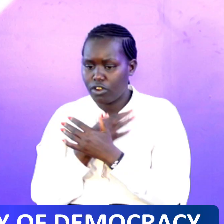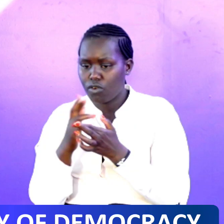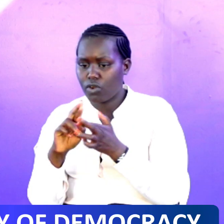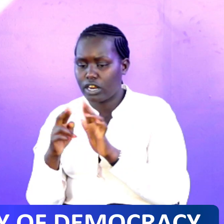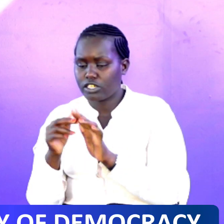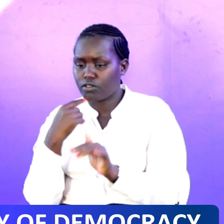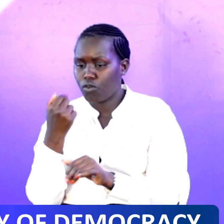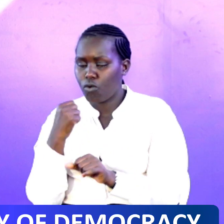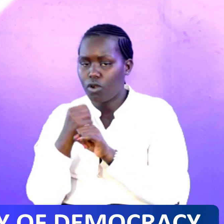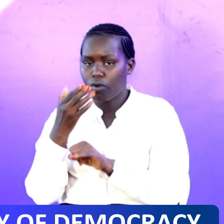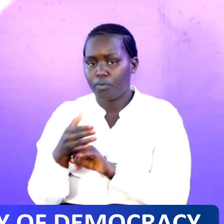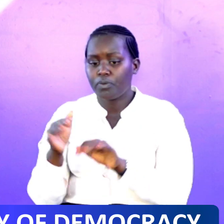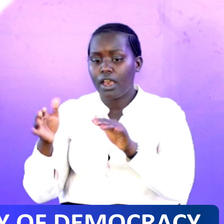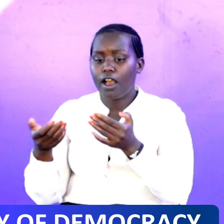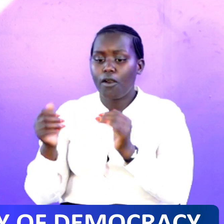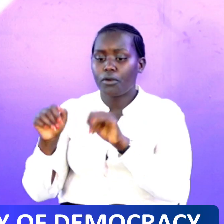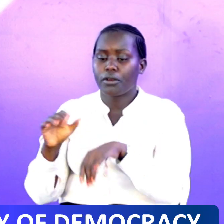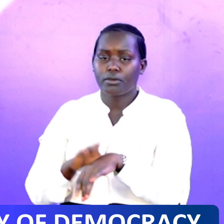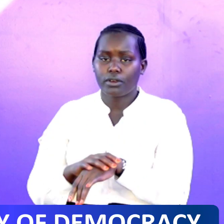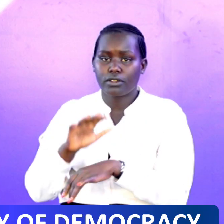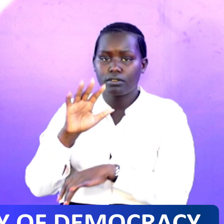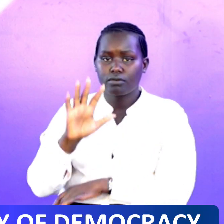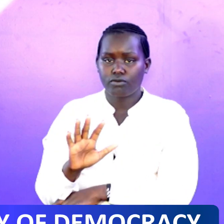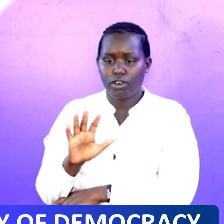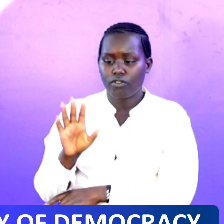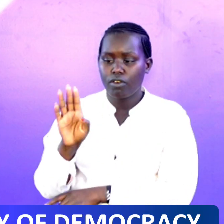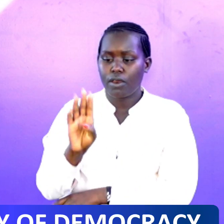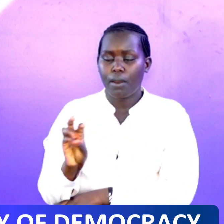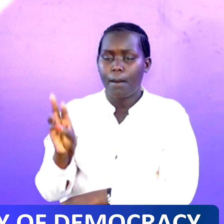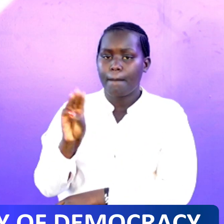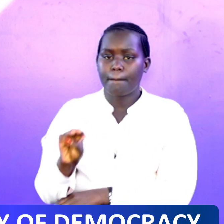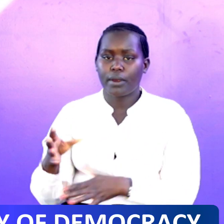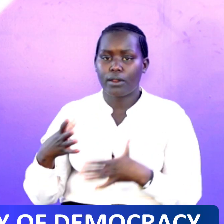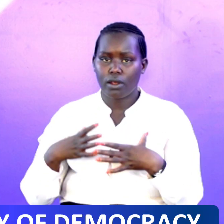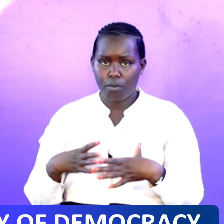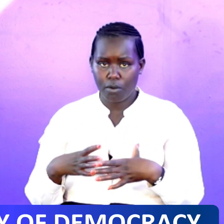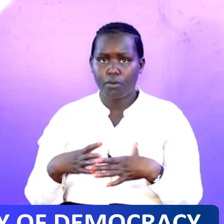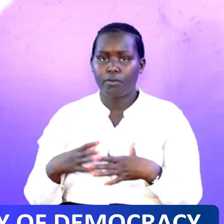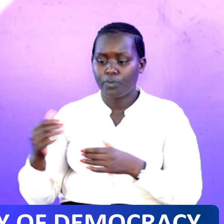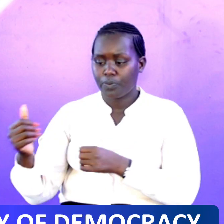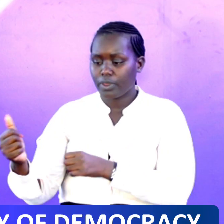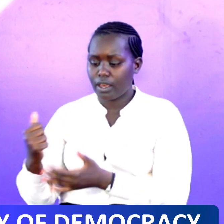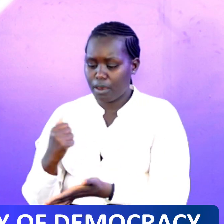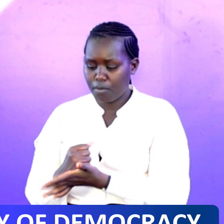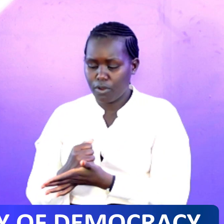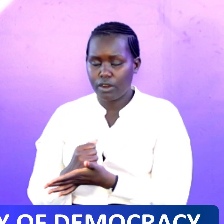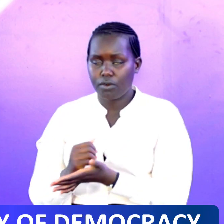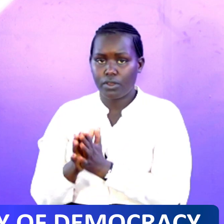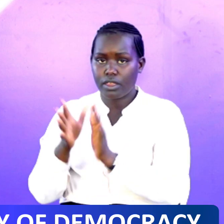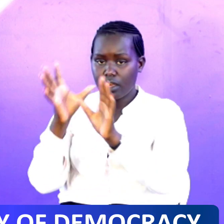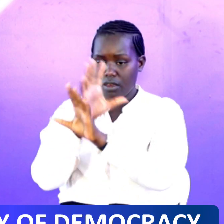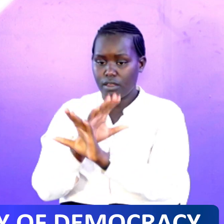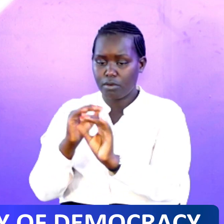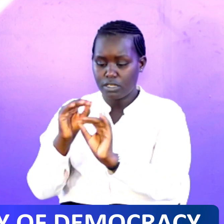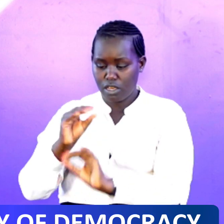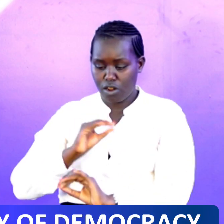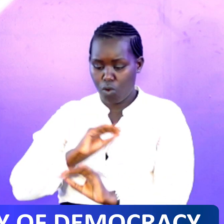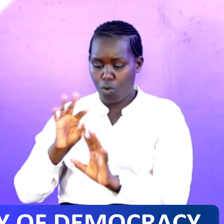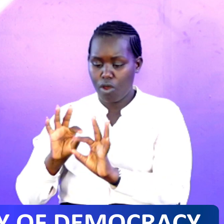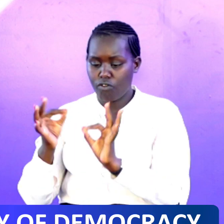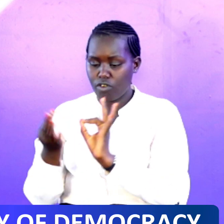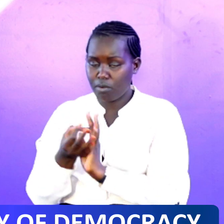it? How can you get 5 million people employed by William Ruto and you don't know any? In my WhatsApp group, I don't